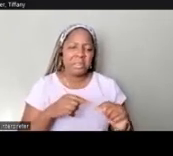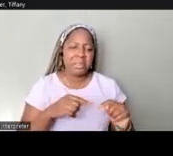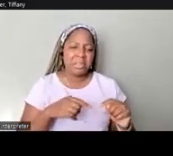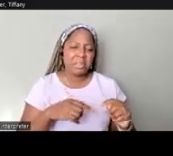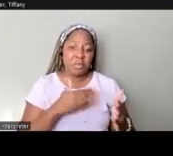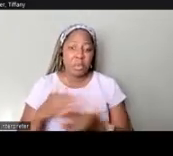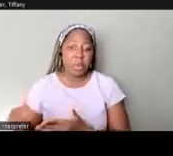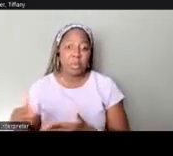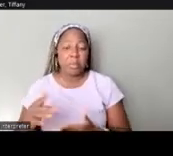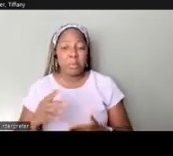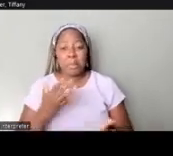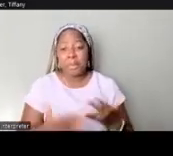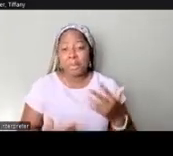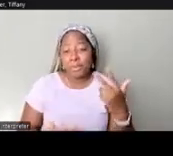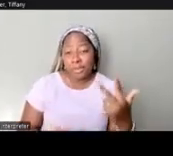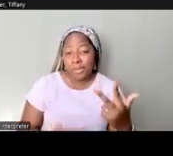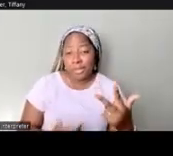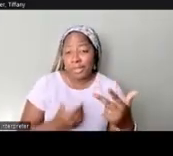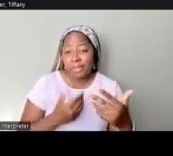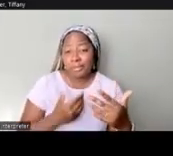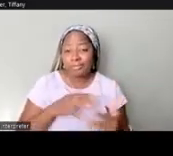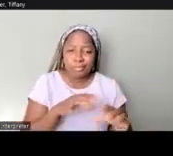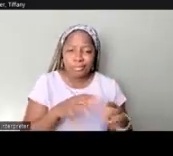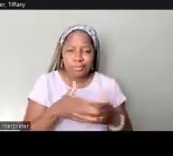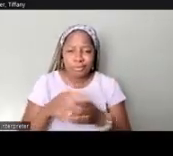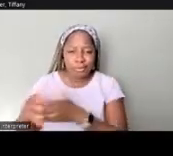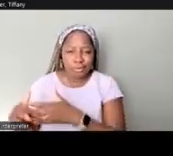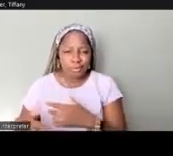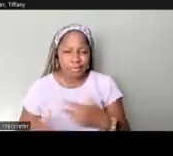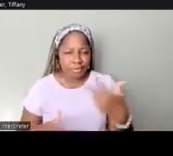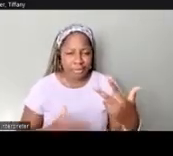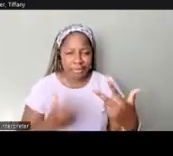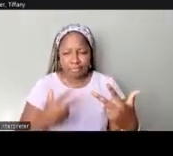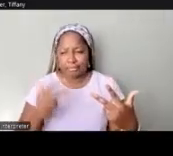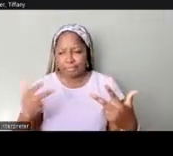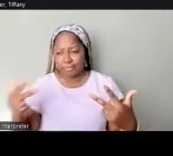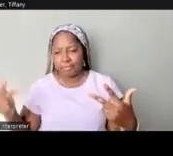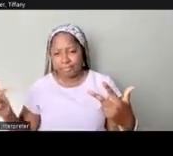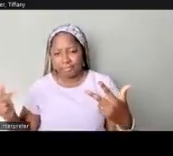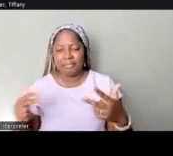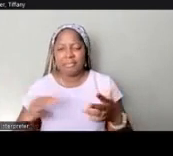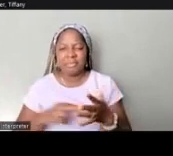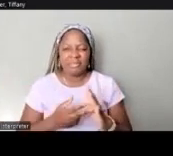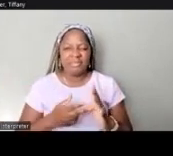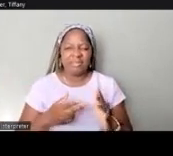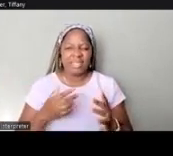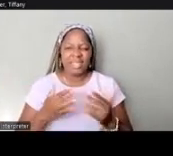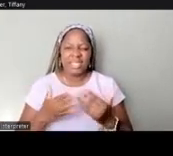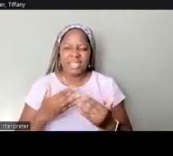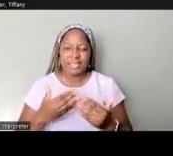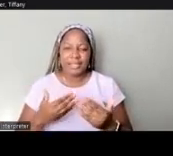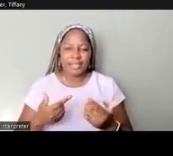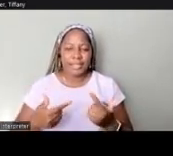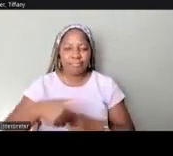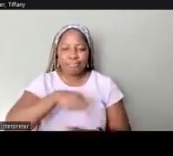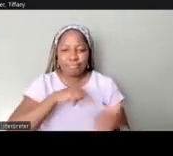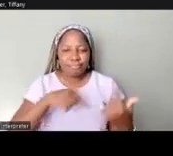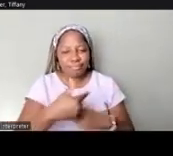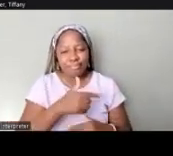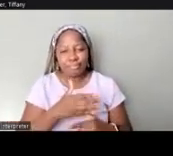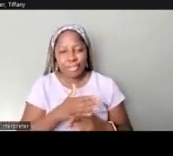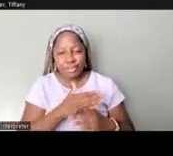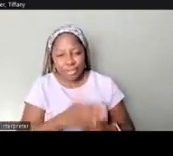people a group. And so they will be smaller groups. That way that allows folks to be able to communicate in a